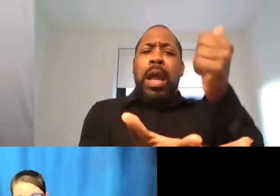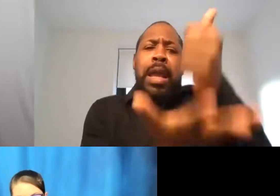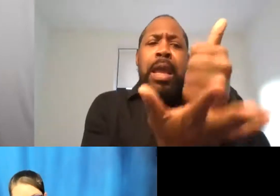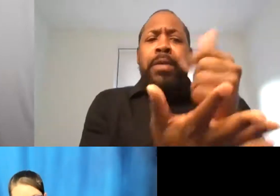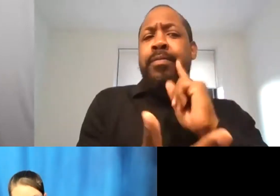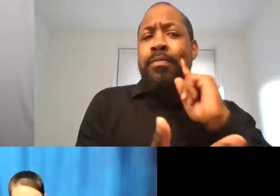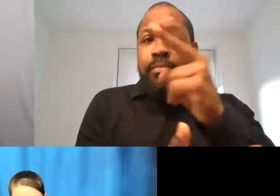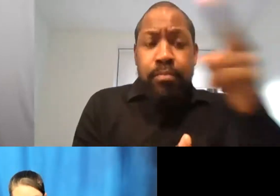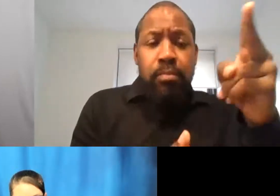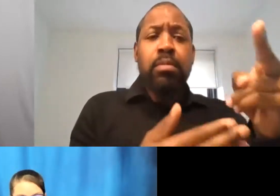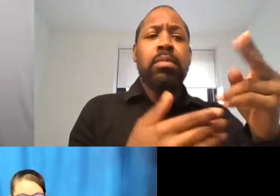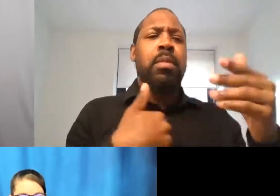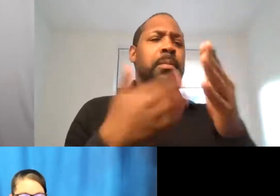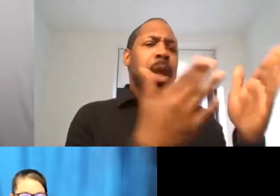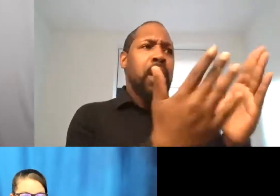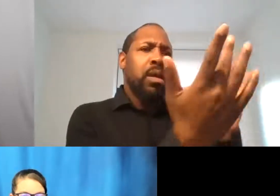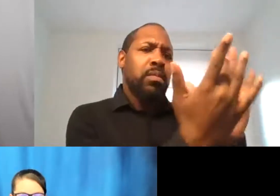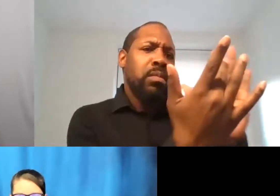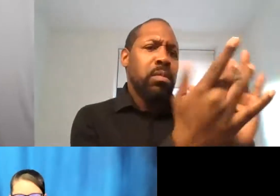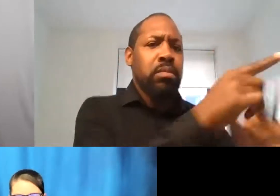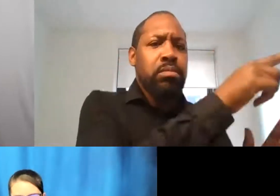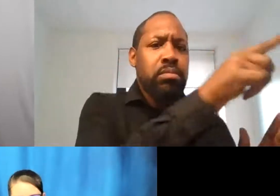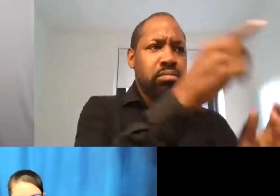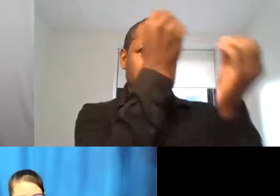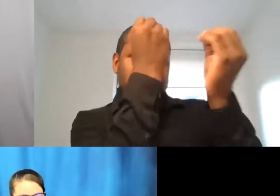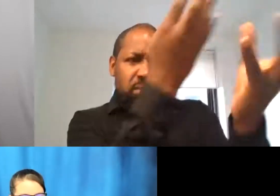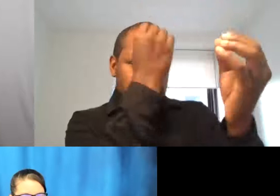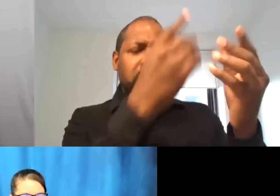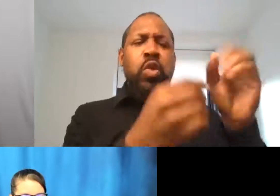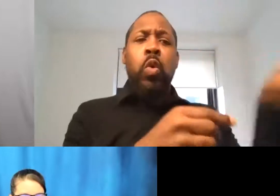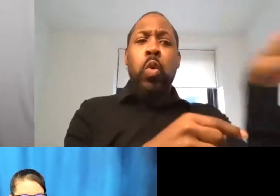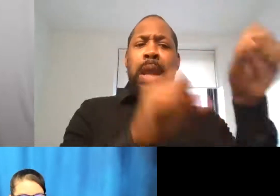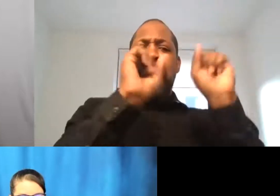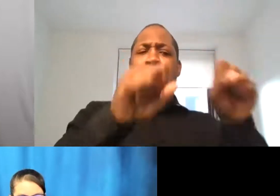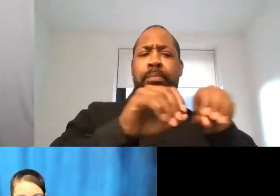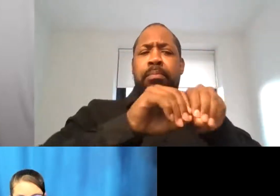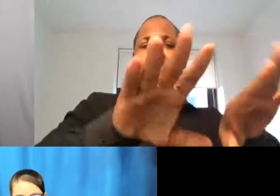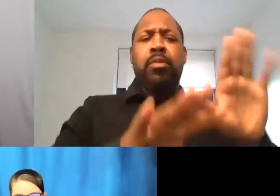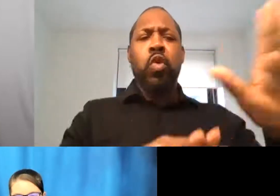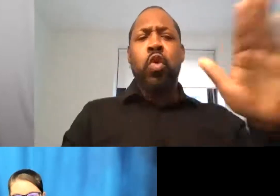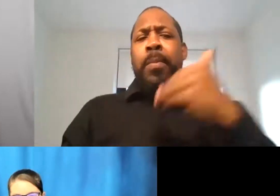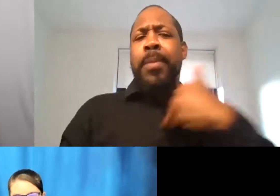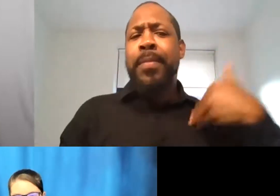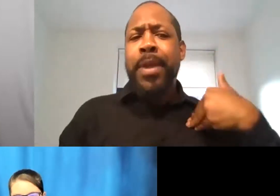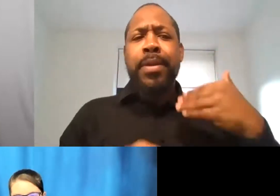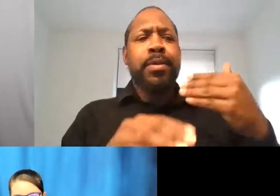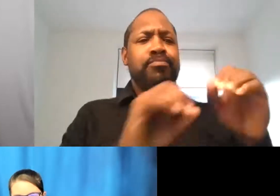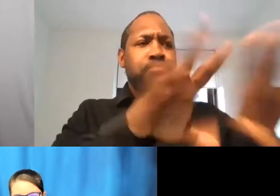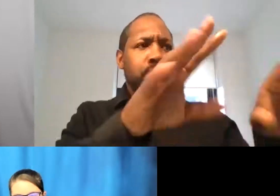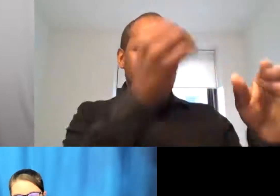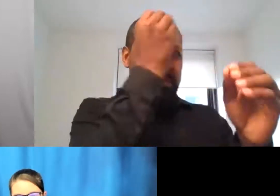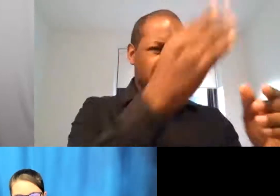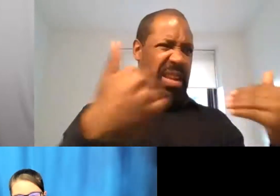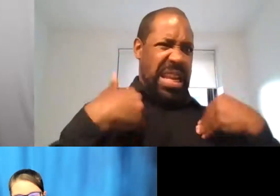hearing organizations know, those that focus on the deaf and hard of hearing, assisting them, how we